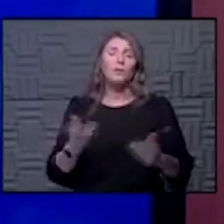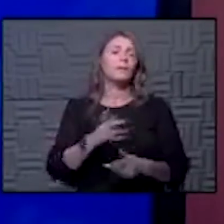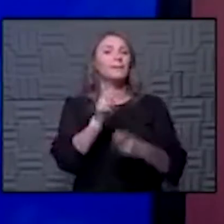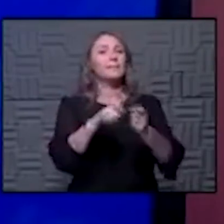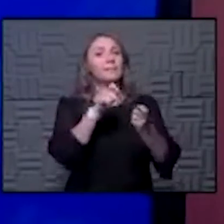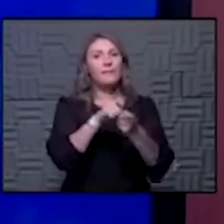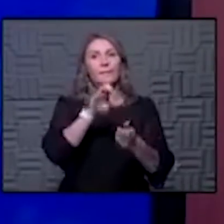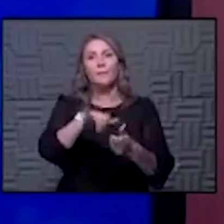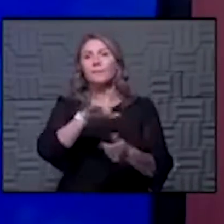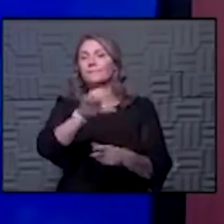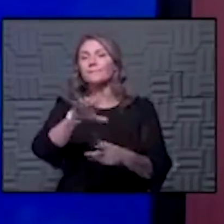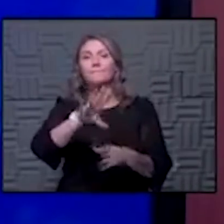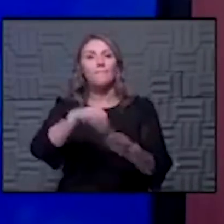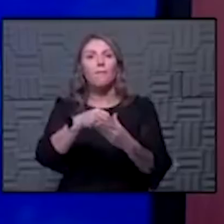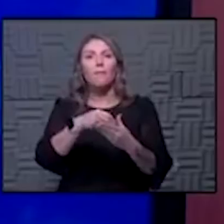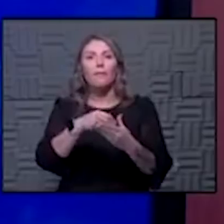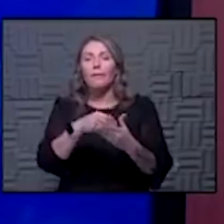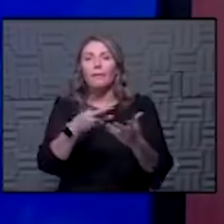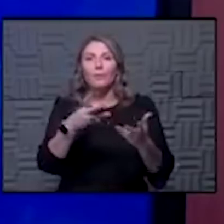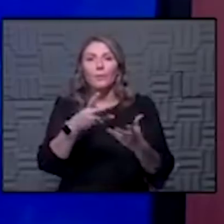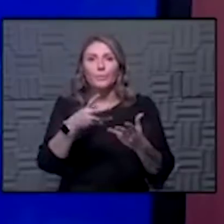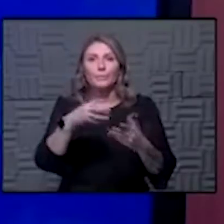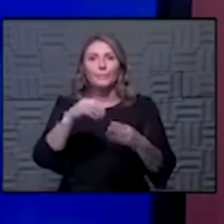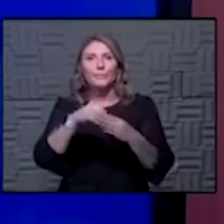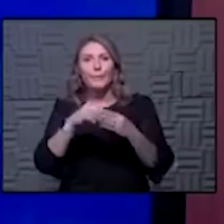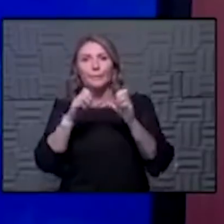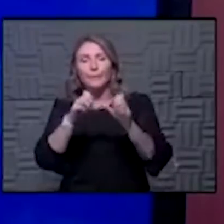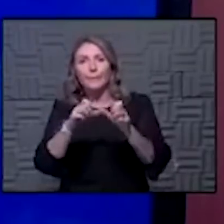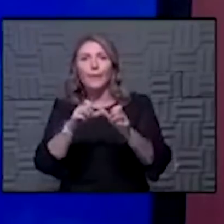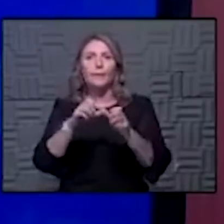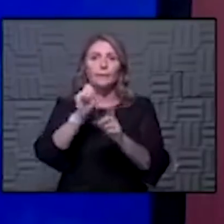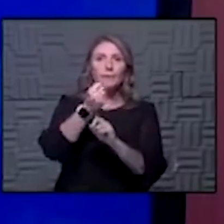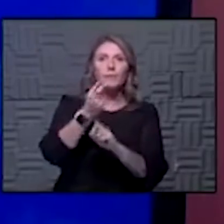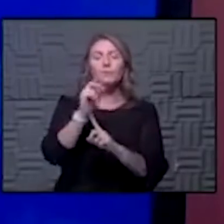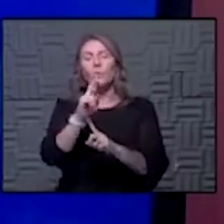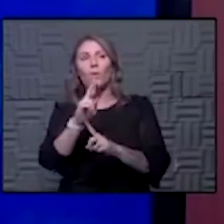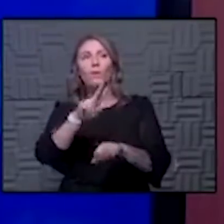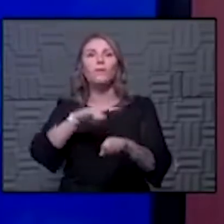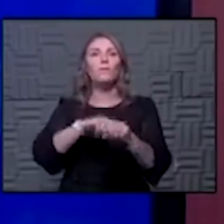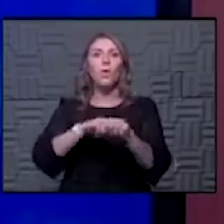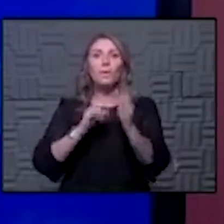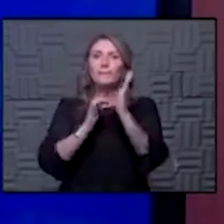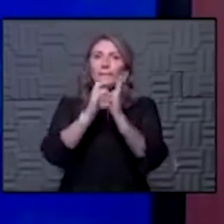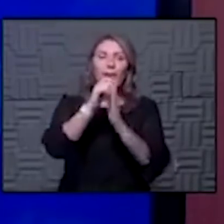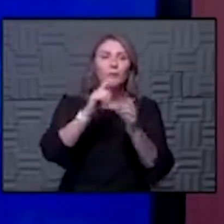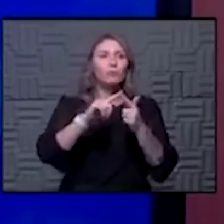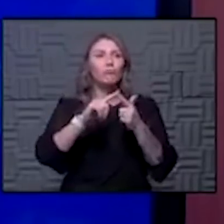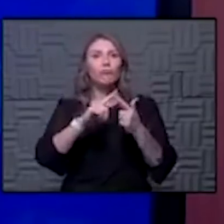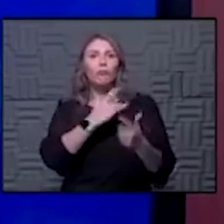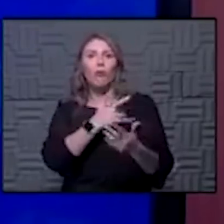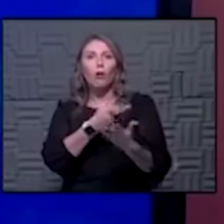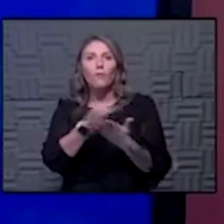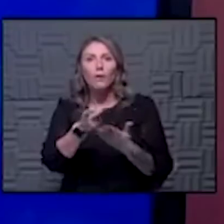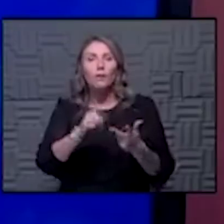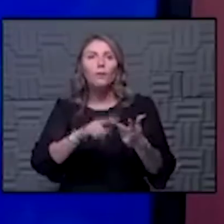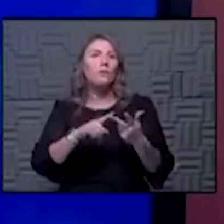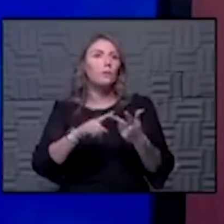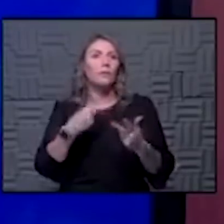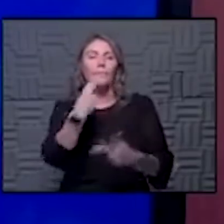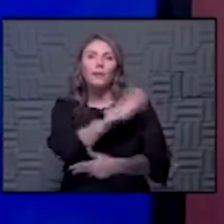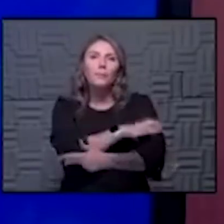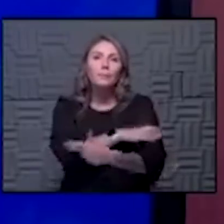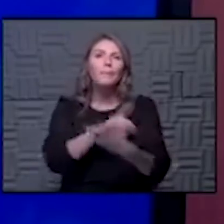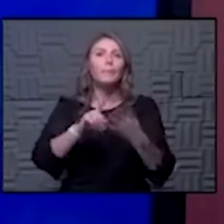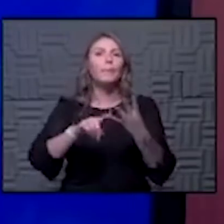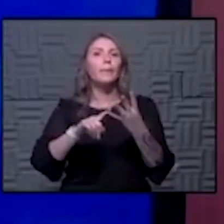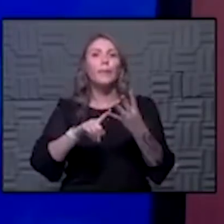the sorts of things that we include in chronic conditions. And there are, of course, things like cancer or heart failure in there as well. But yes, high blood pressure,